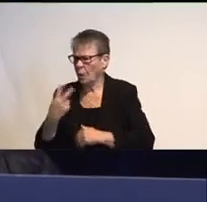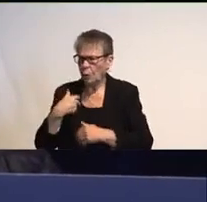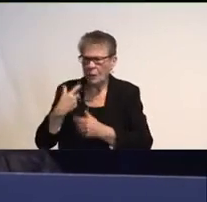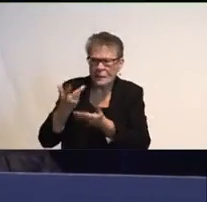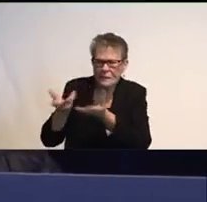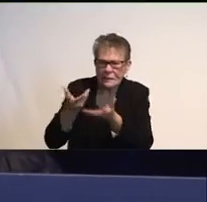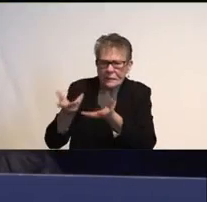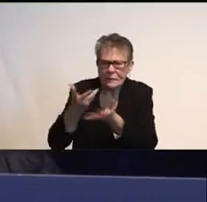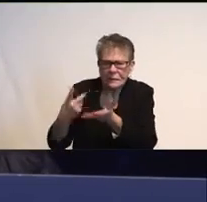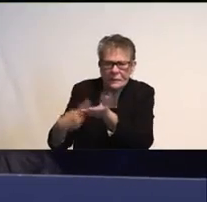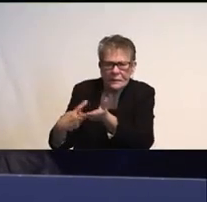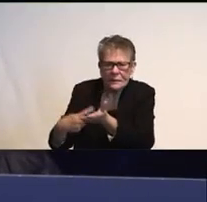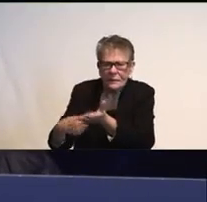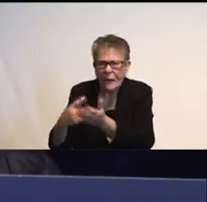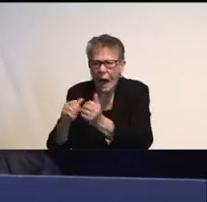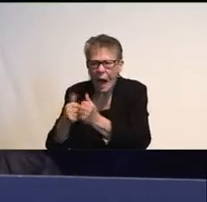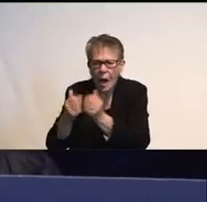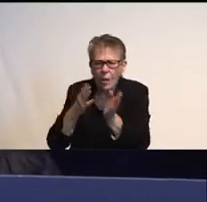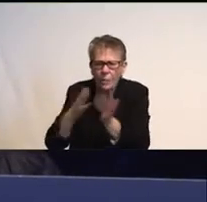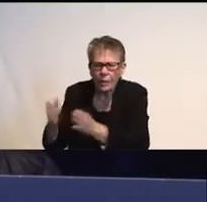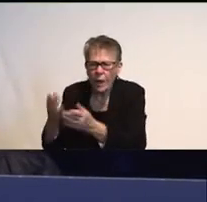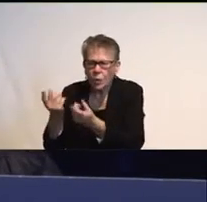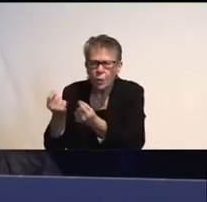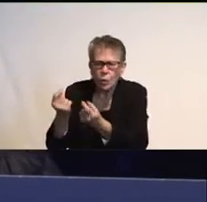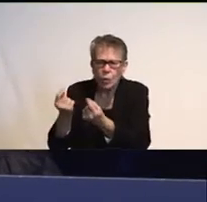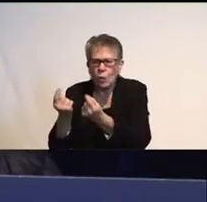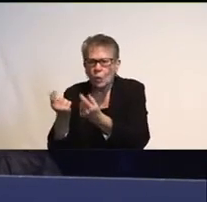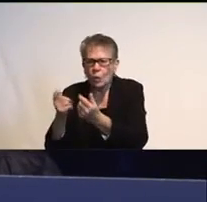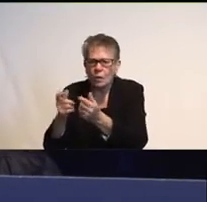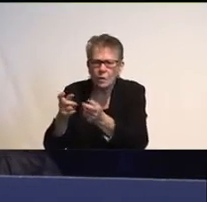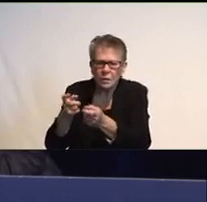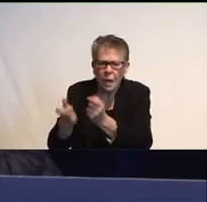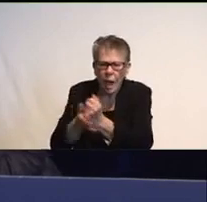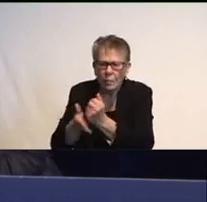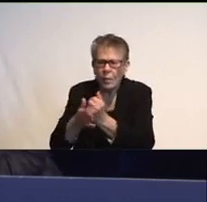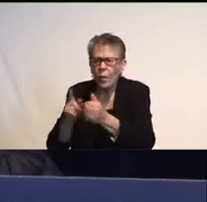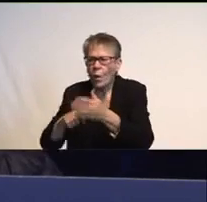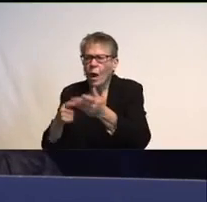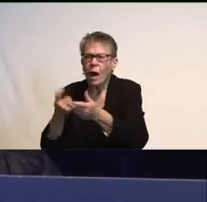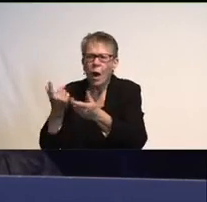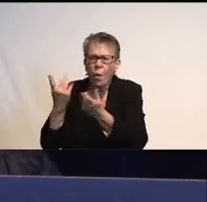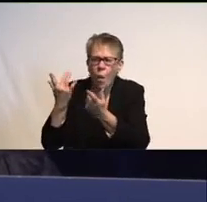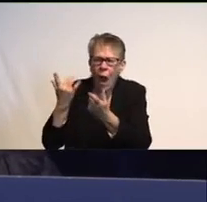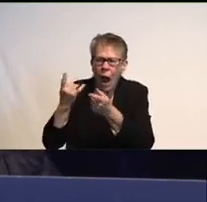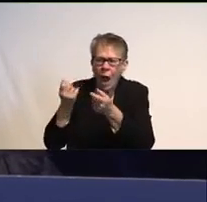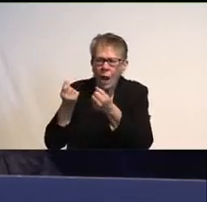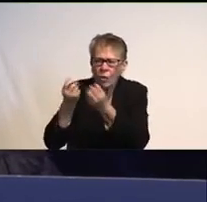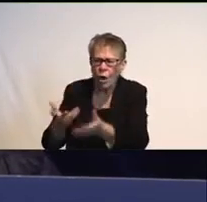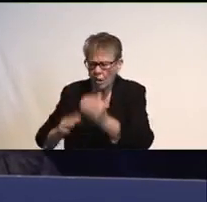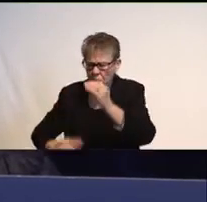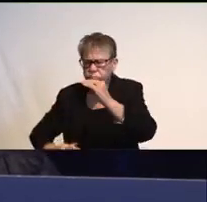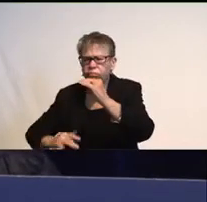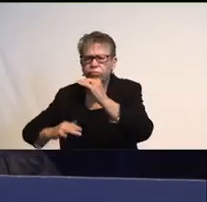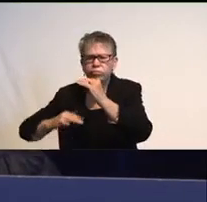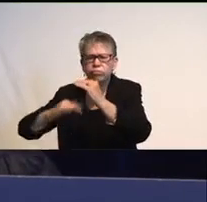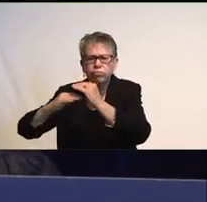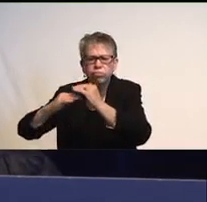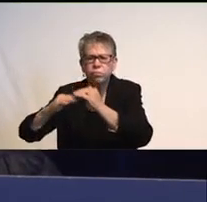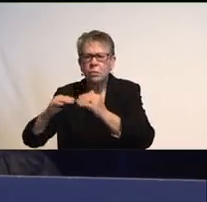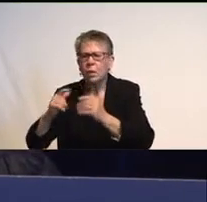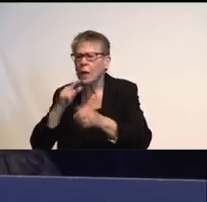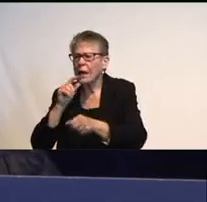determine the cause of the trigger, because it could be actual physical bed capacity, or it could be